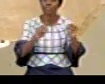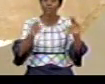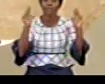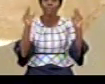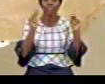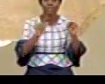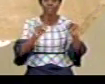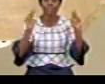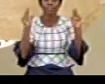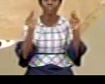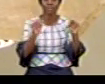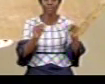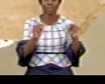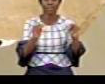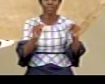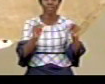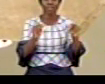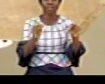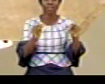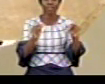No, no, no.